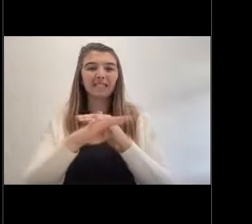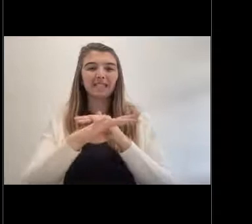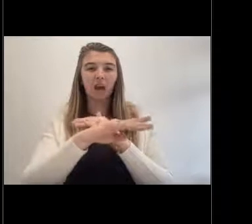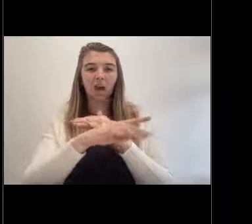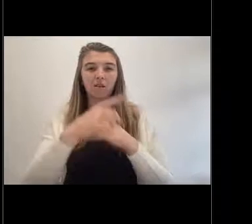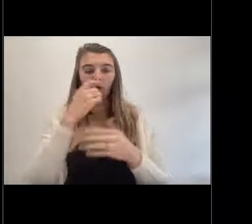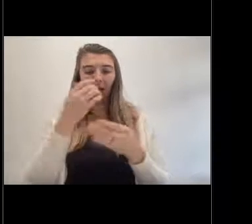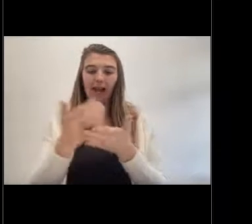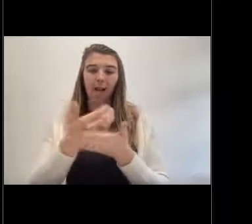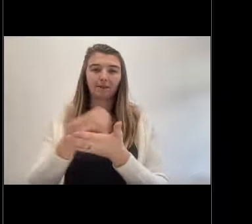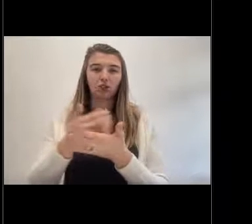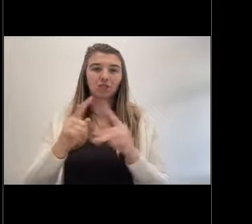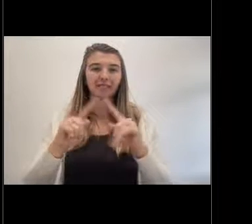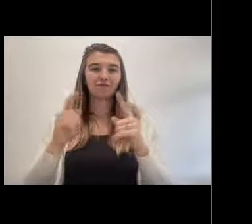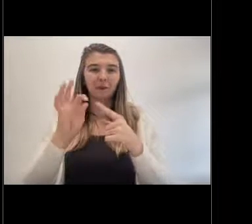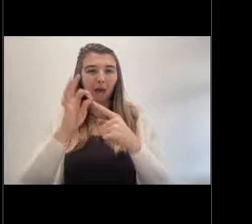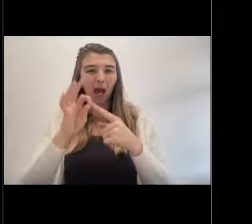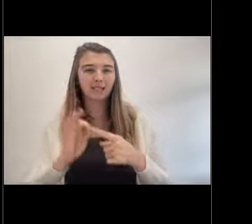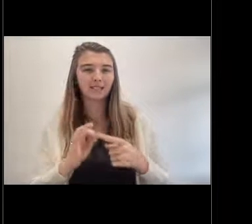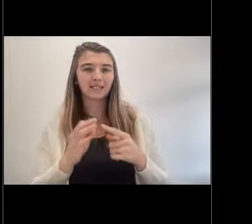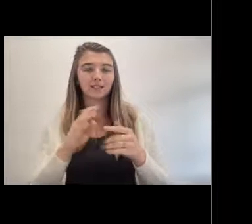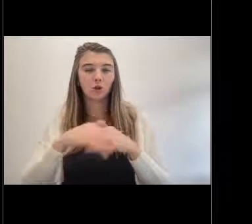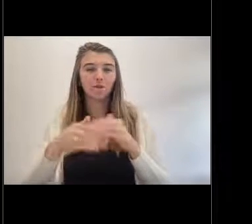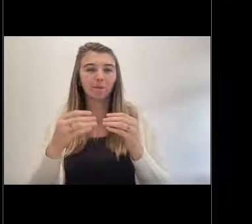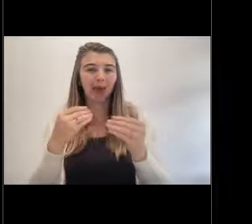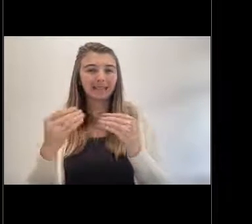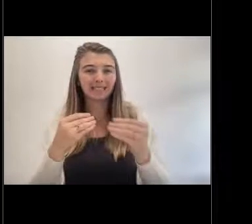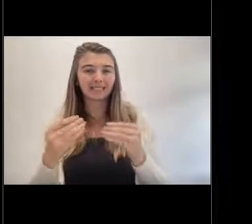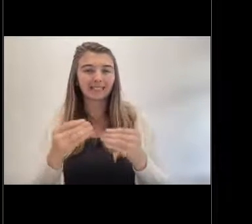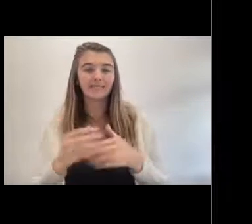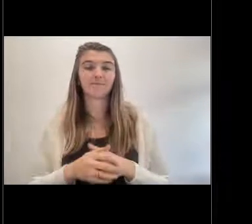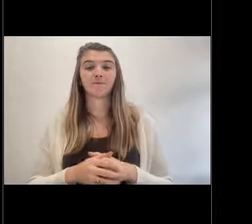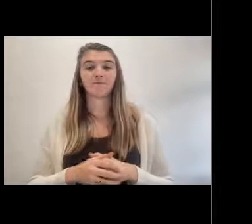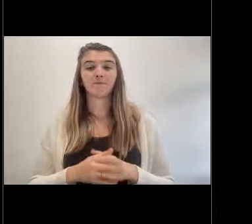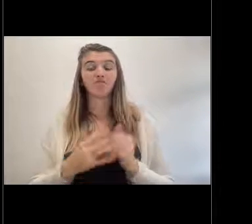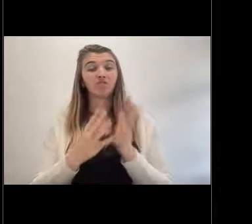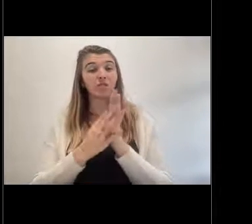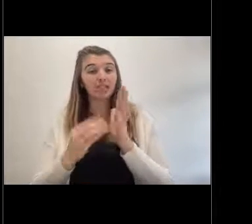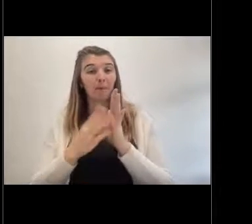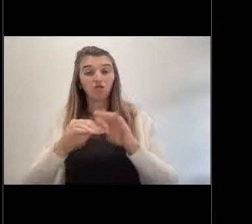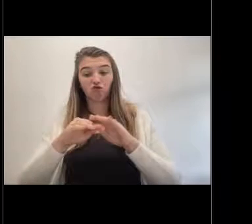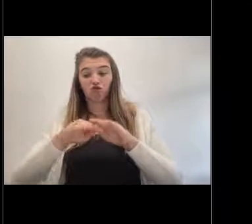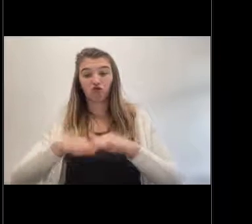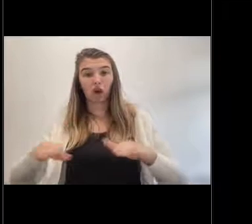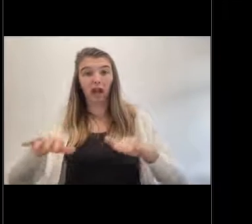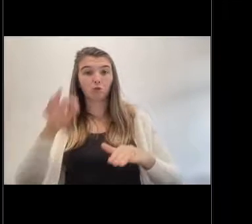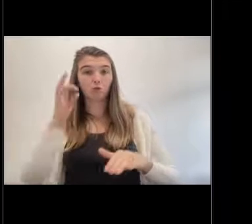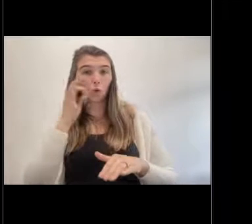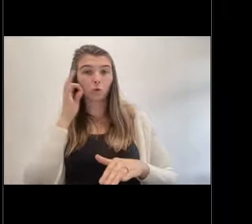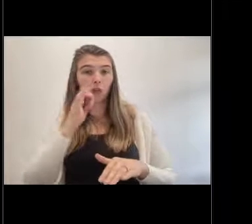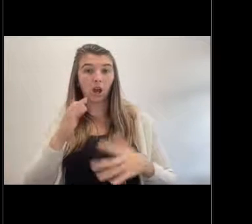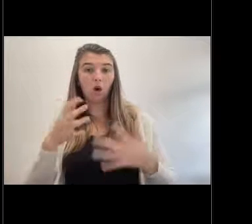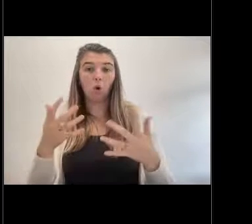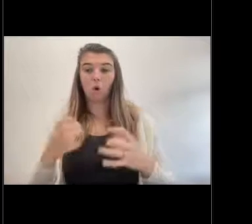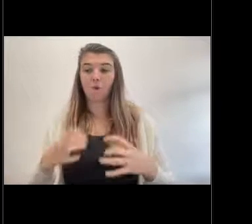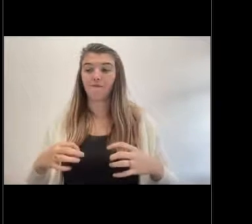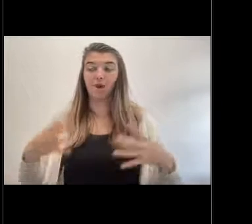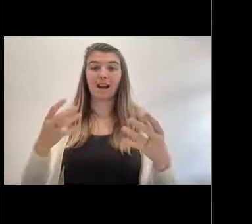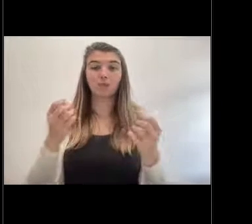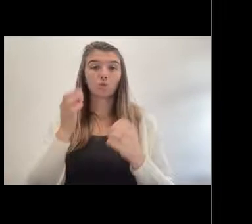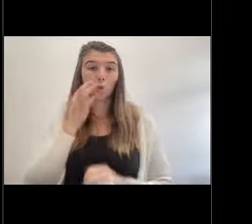different sizes. And for example, groundwater or freshwater sediments, unfortunately, there is still significant less